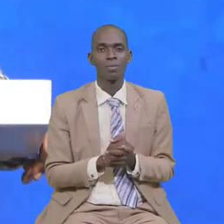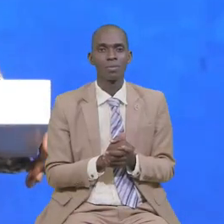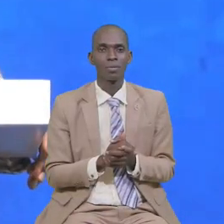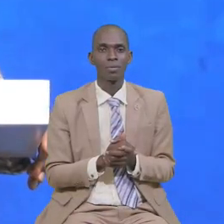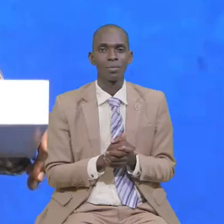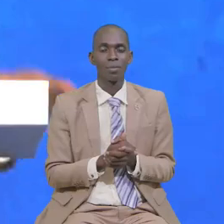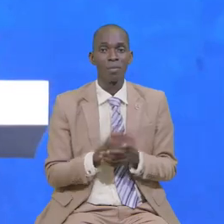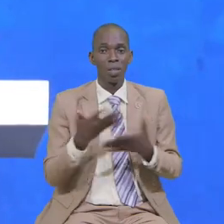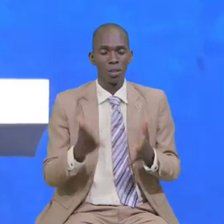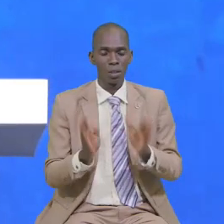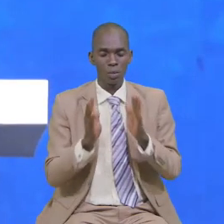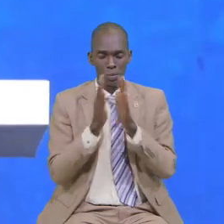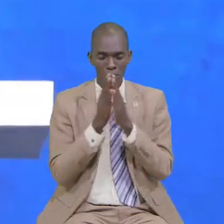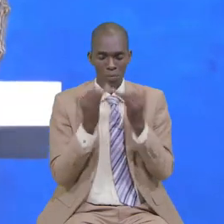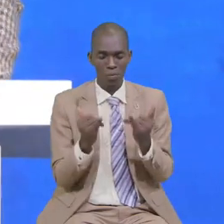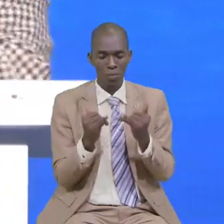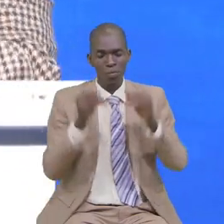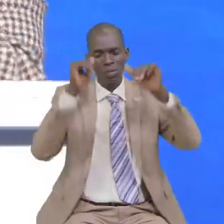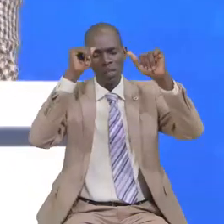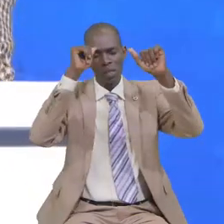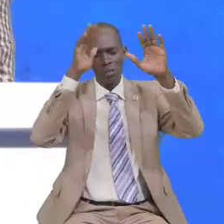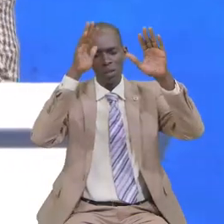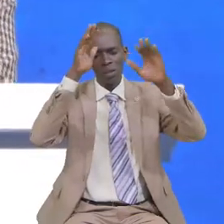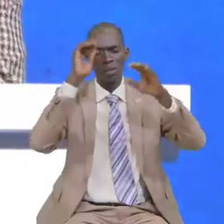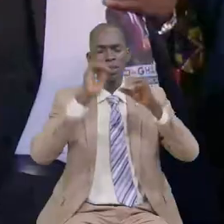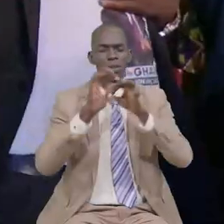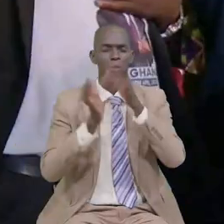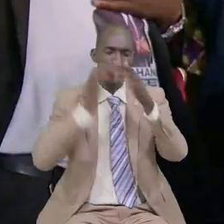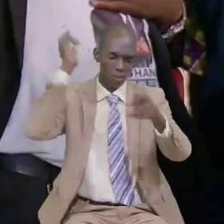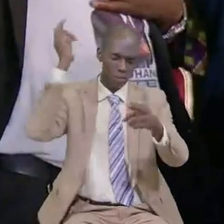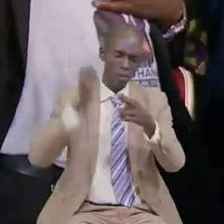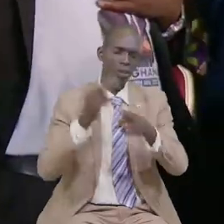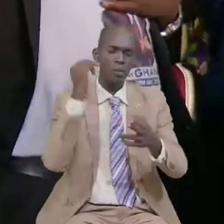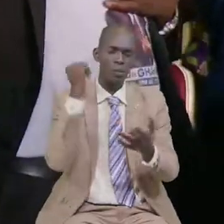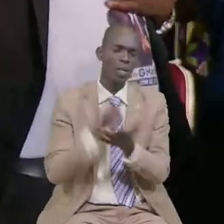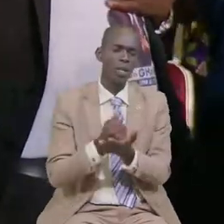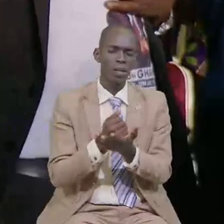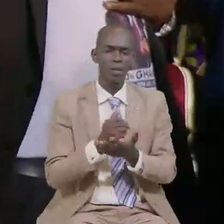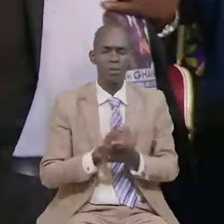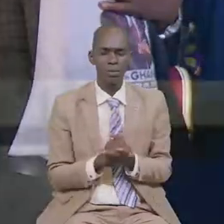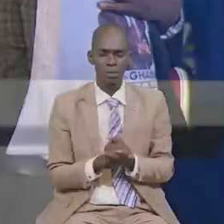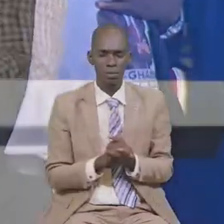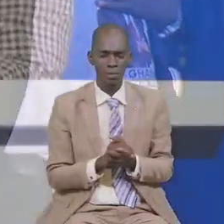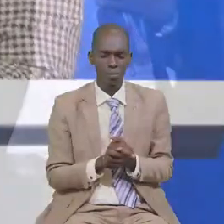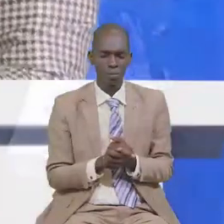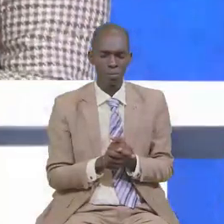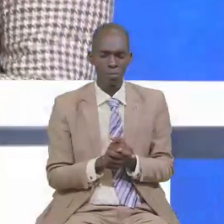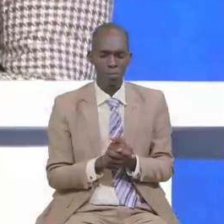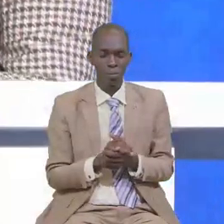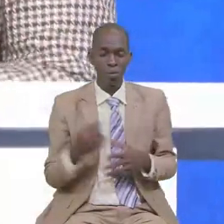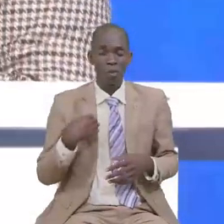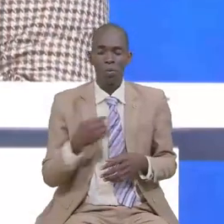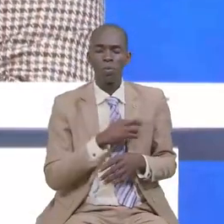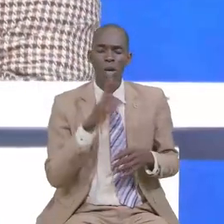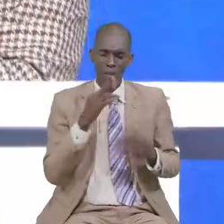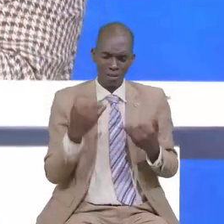Let's pray now. Father, in Jesus' name. We already give you thanks